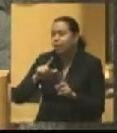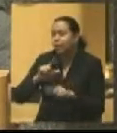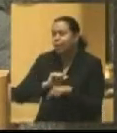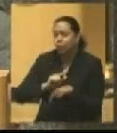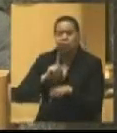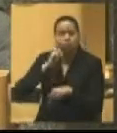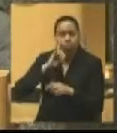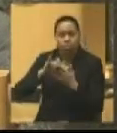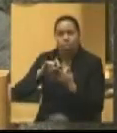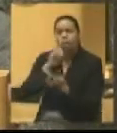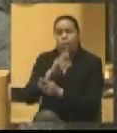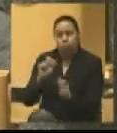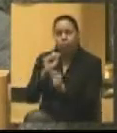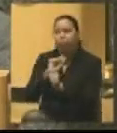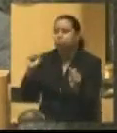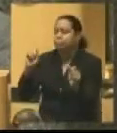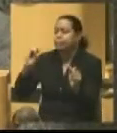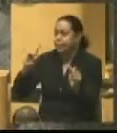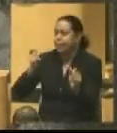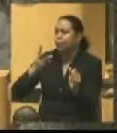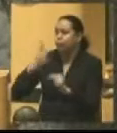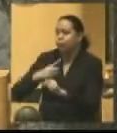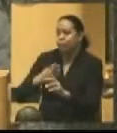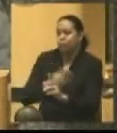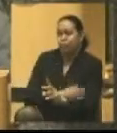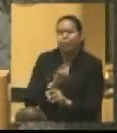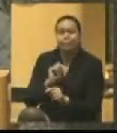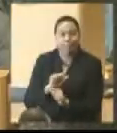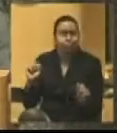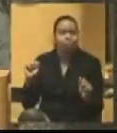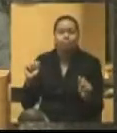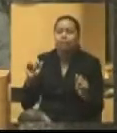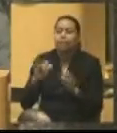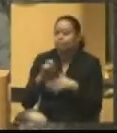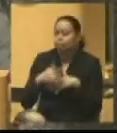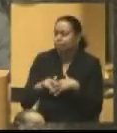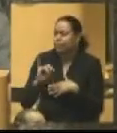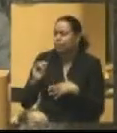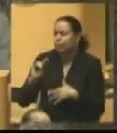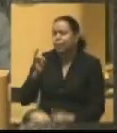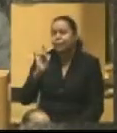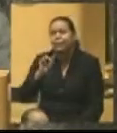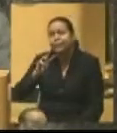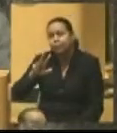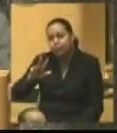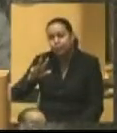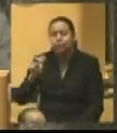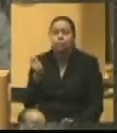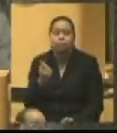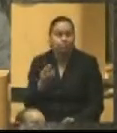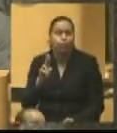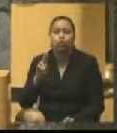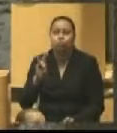had issued an Emancipation Proclamation a few days before. It was early January of 1863, and a number of Union